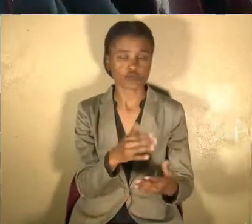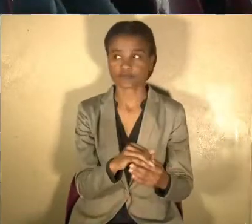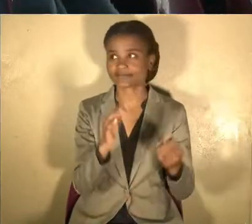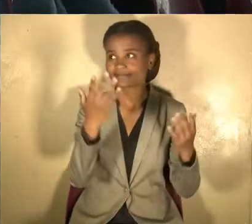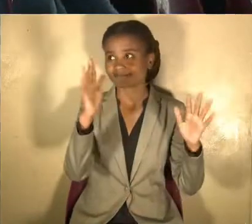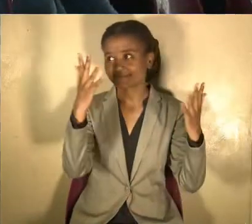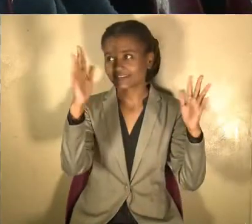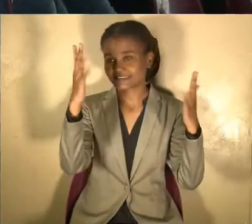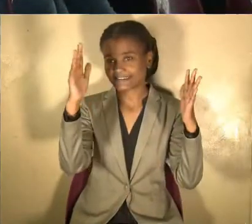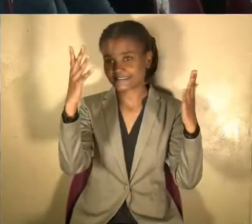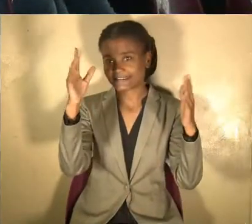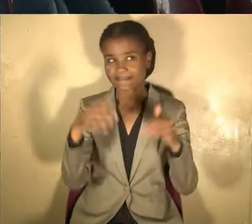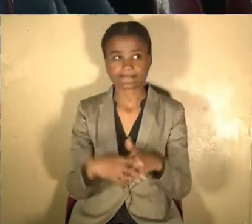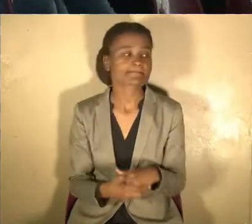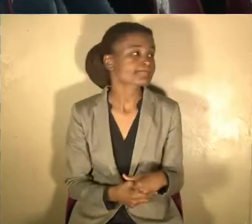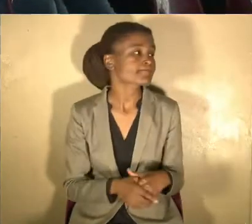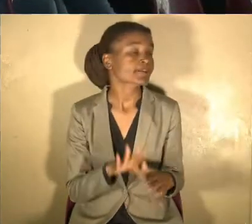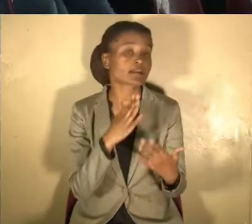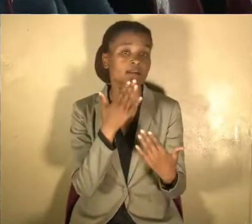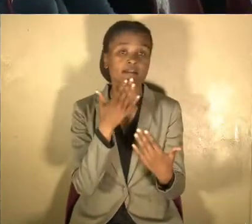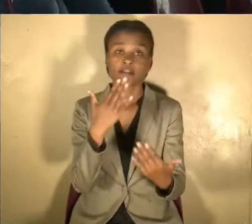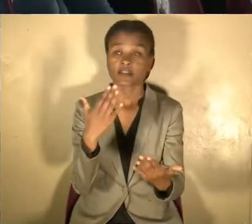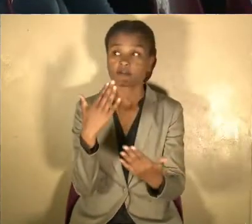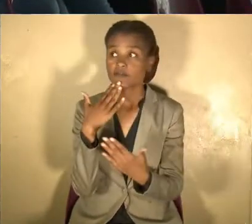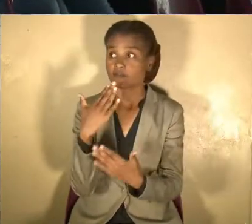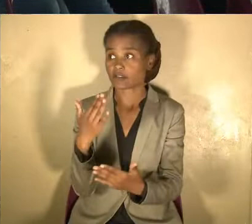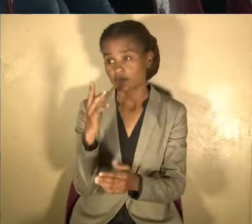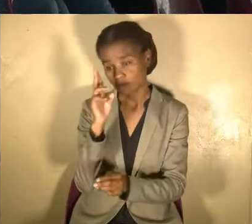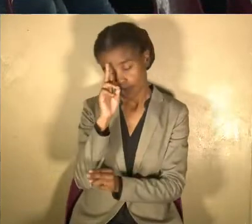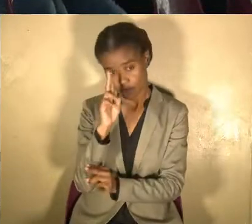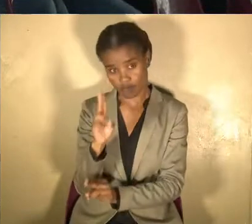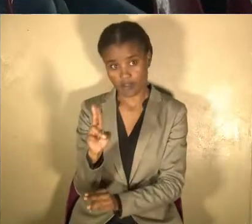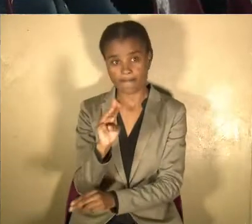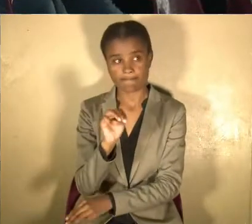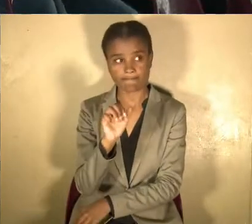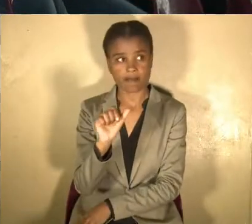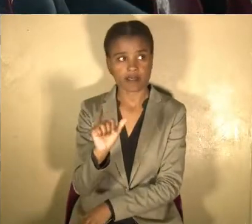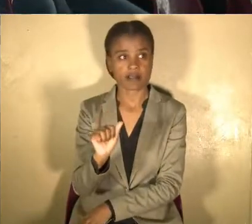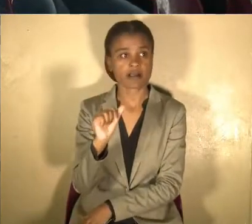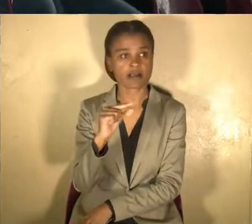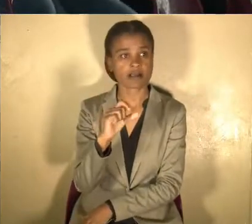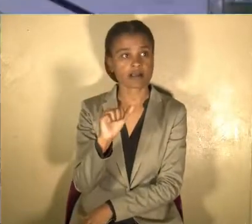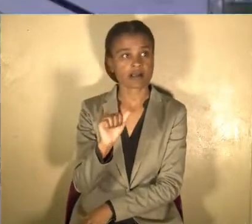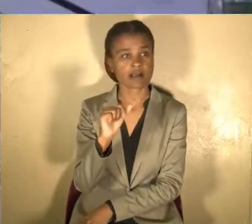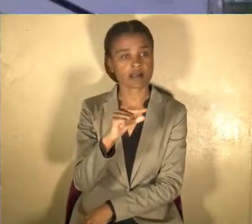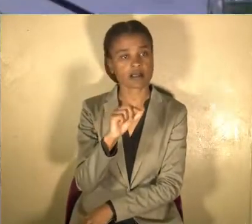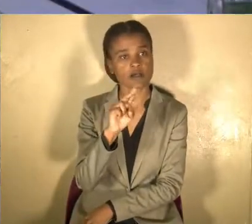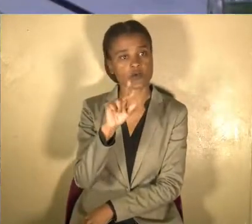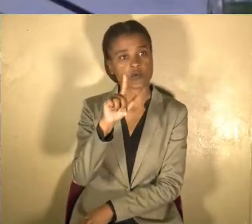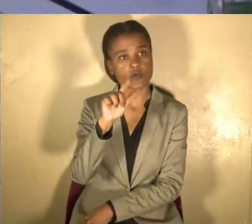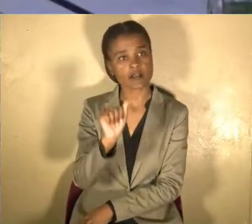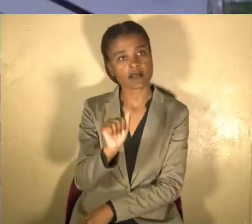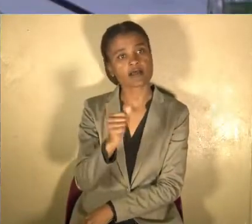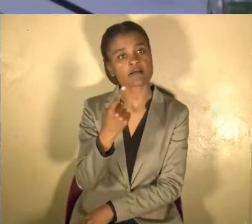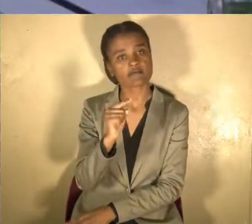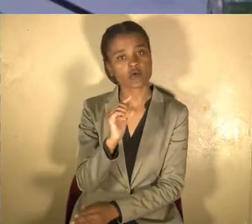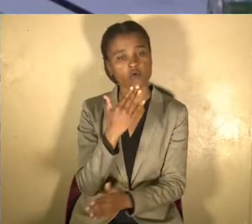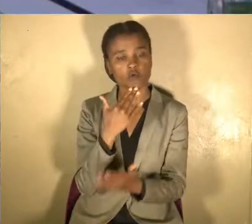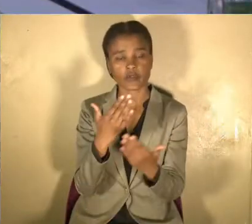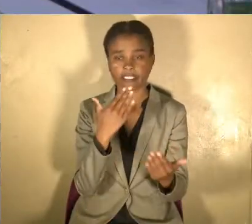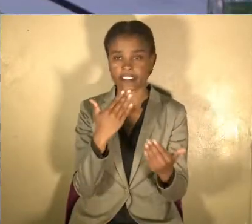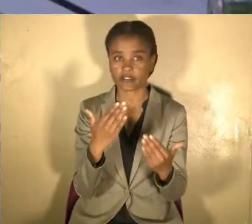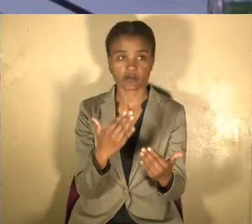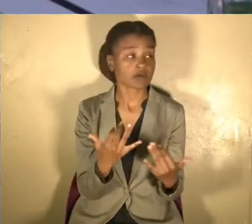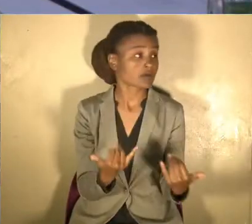Okay. Thank you very much, Honorable Magagula, for the vote of thanks. Re fihlile